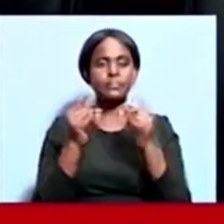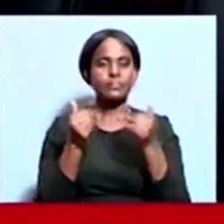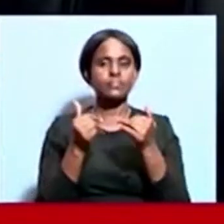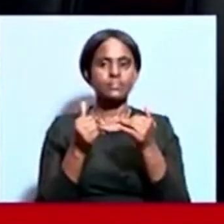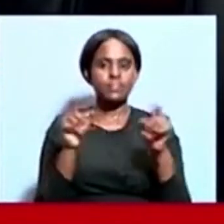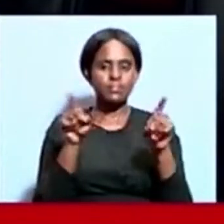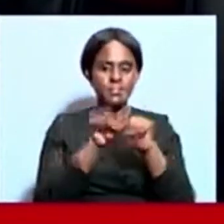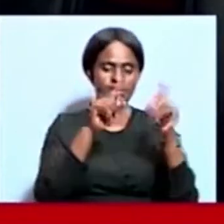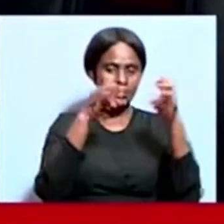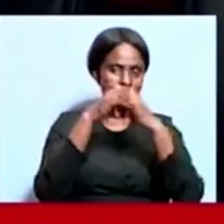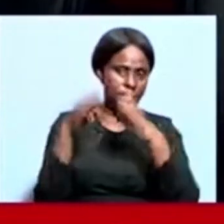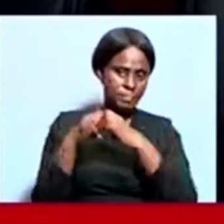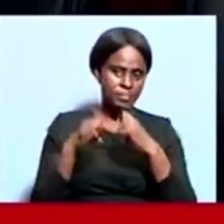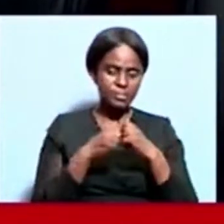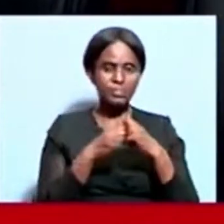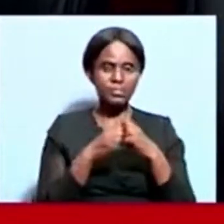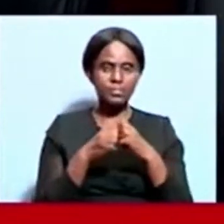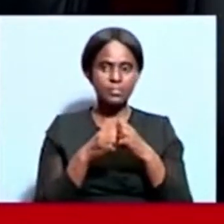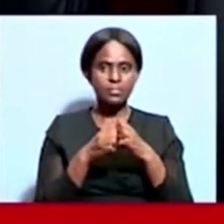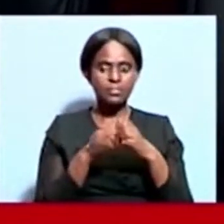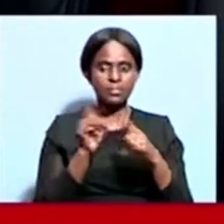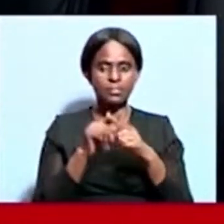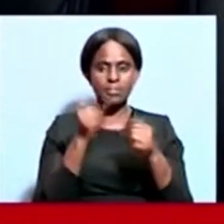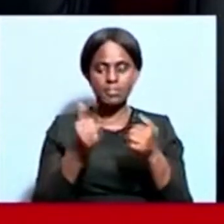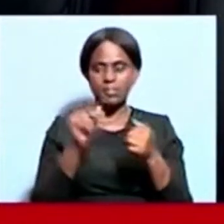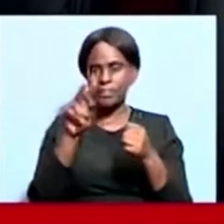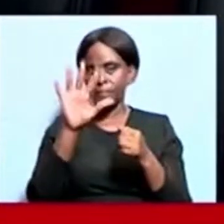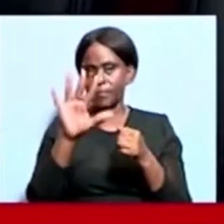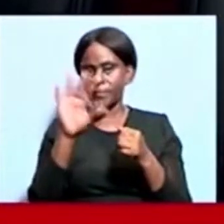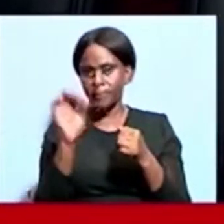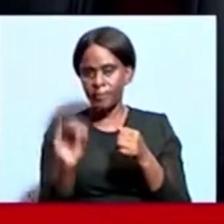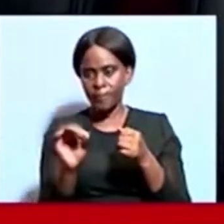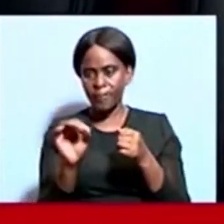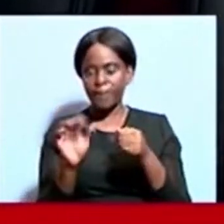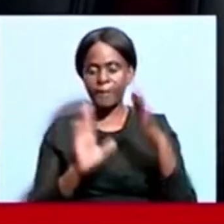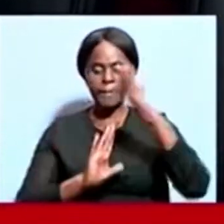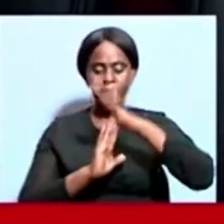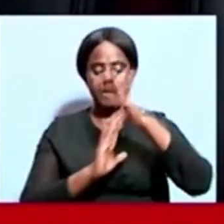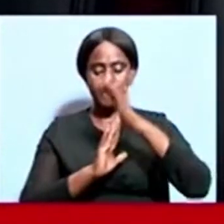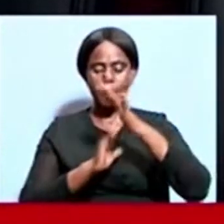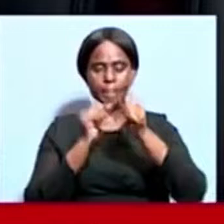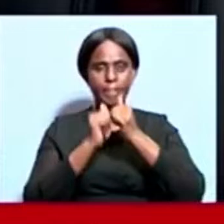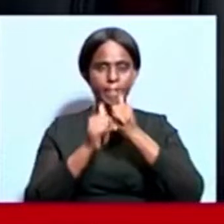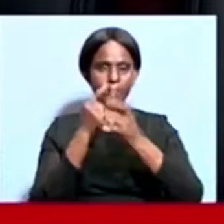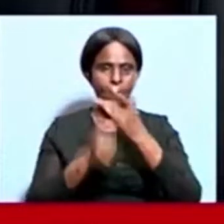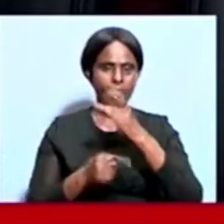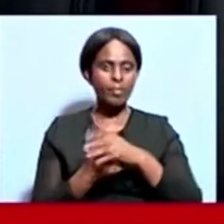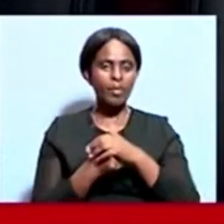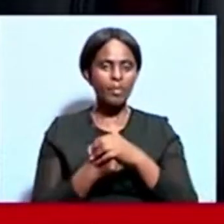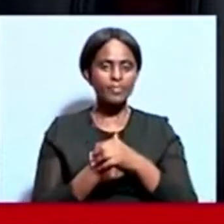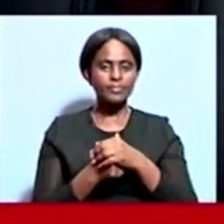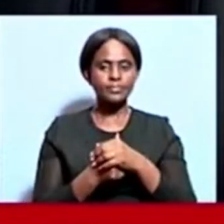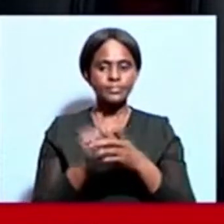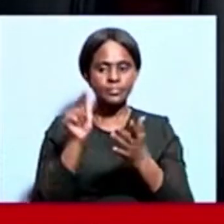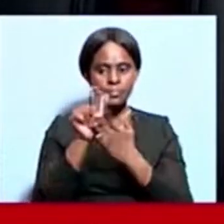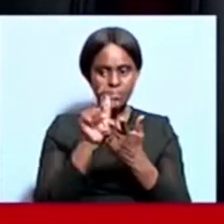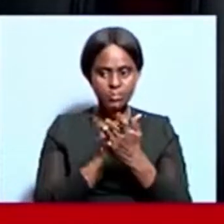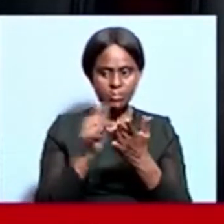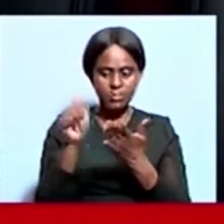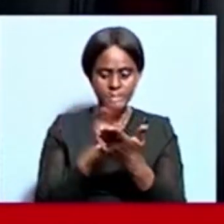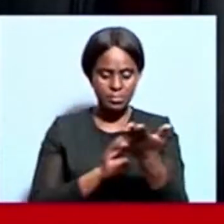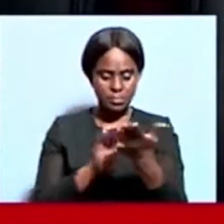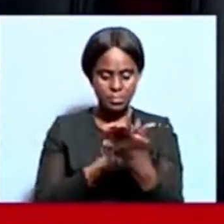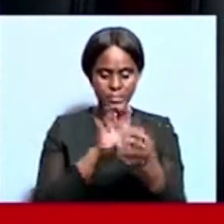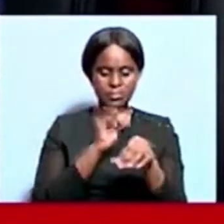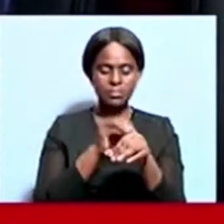The banks are not awarding that, but just the 25% threshold. Which law are you basing it on?